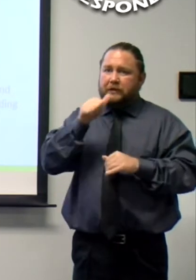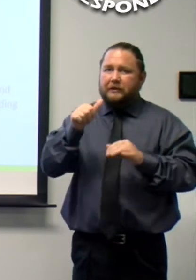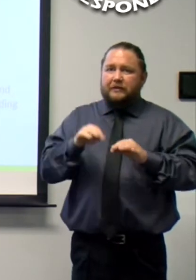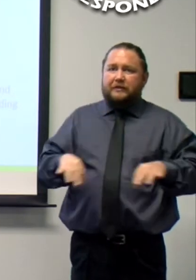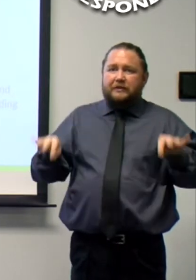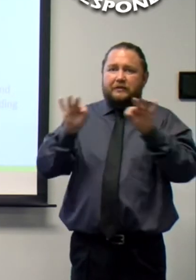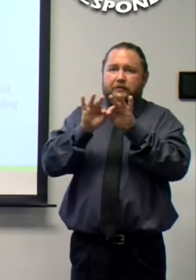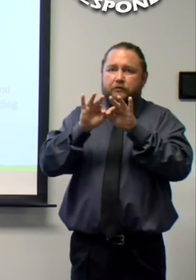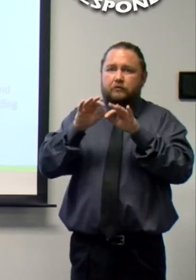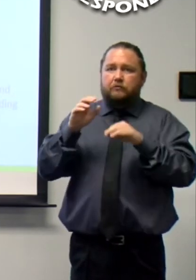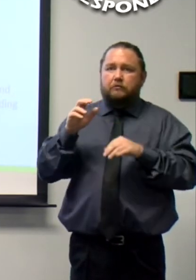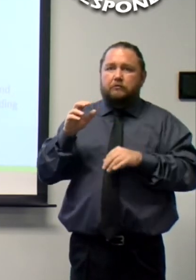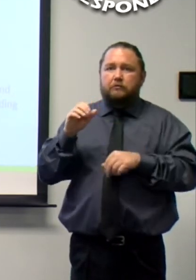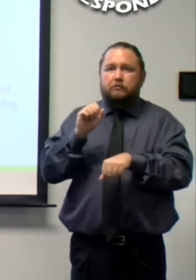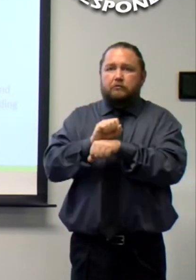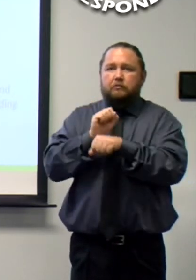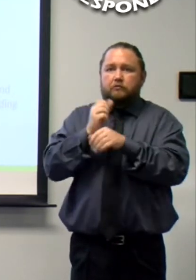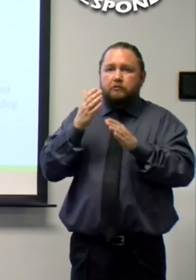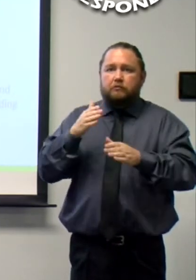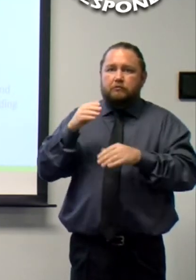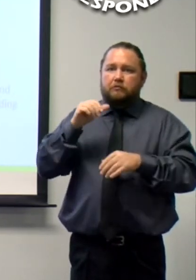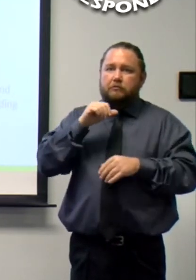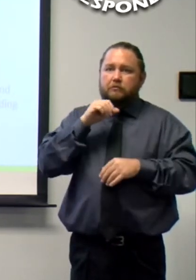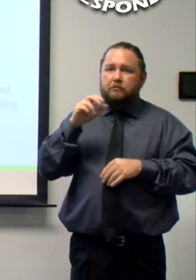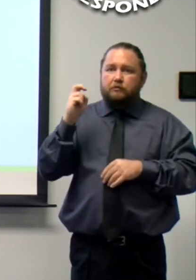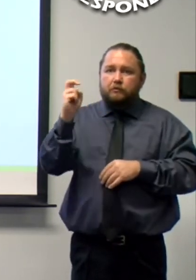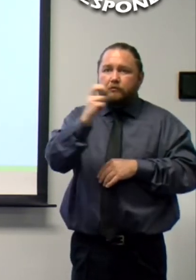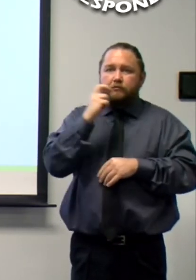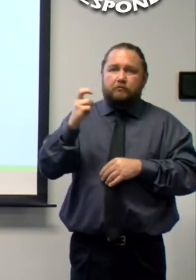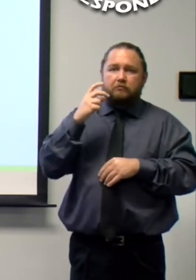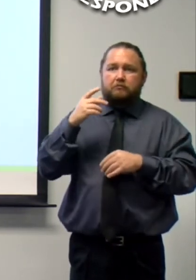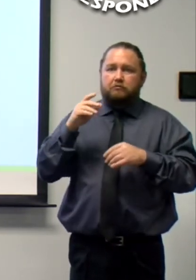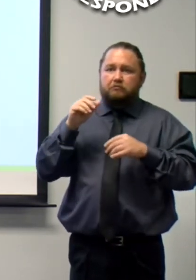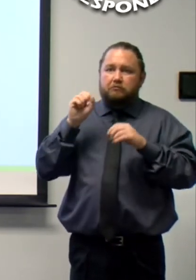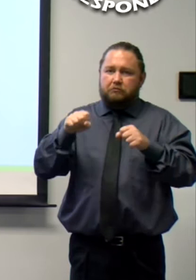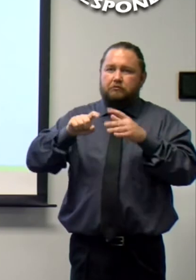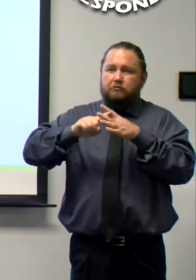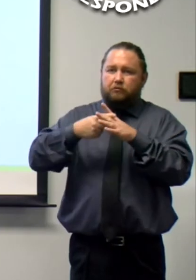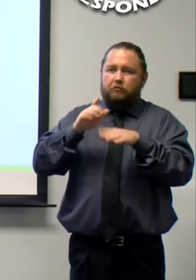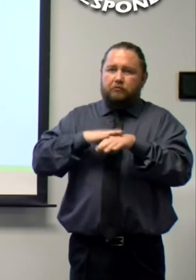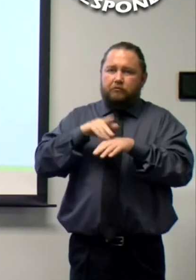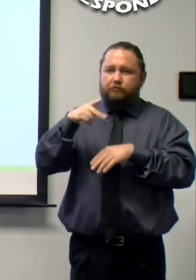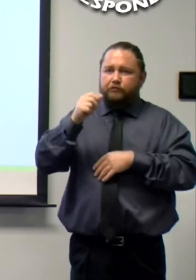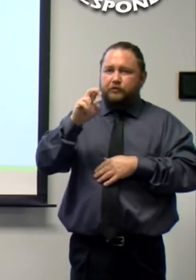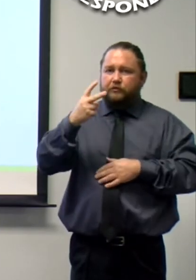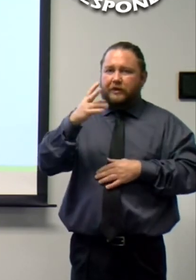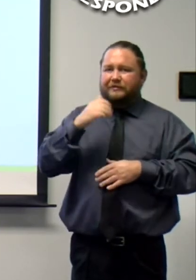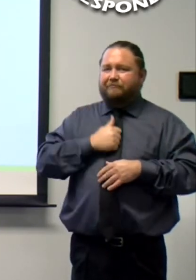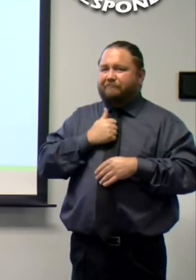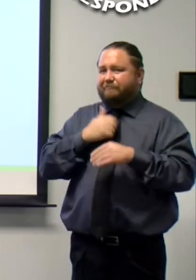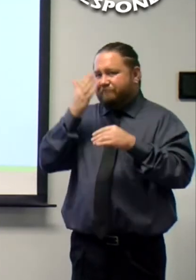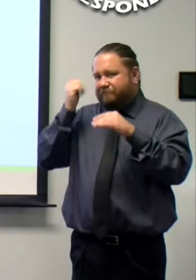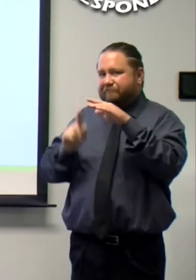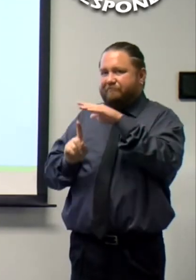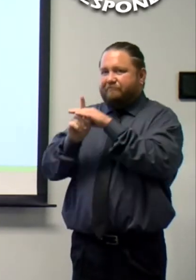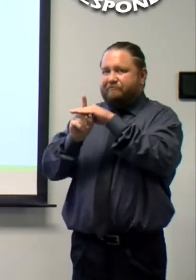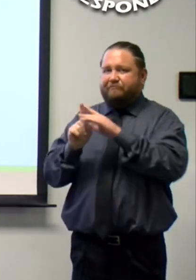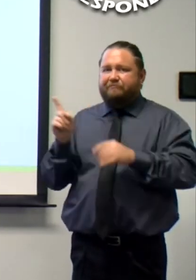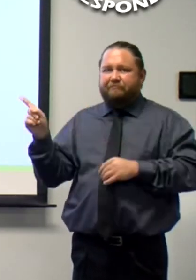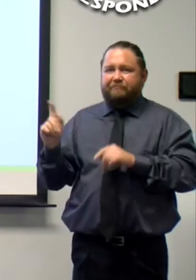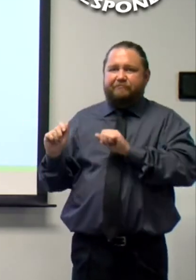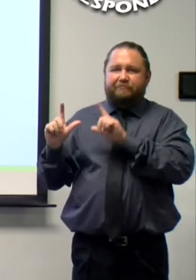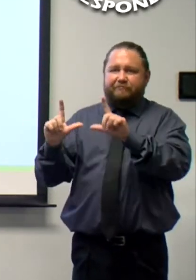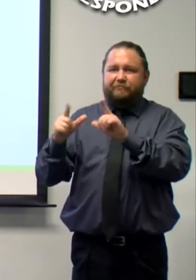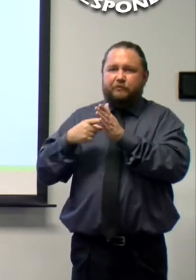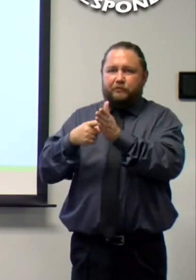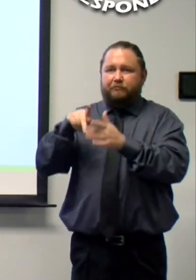2. And I forgot to give you the phase 2 slide. There's first phase 2, and then here's what I was